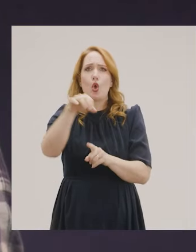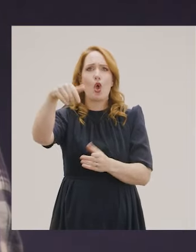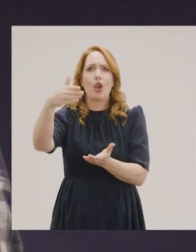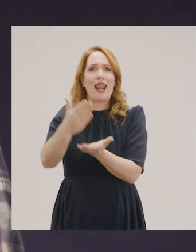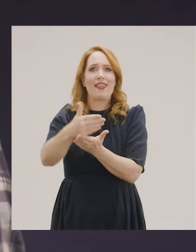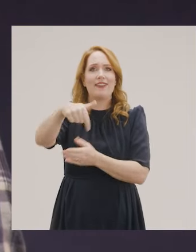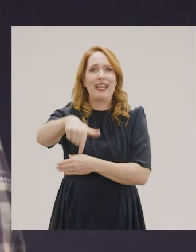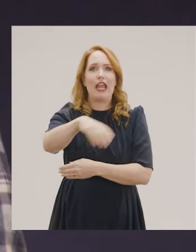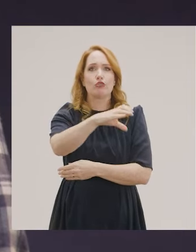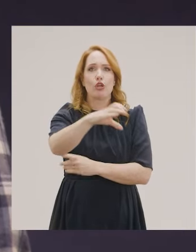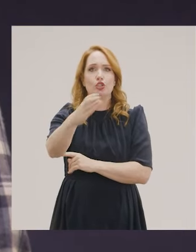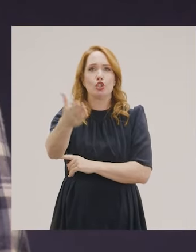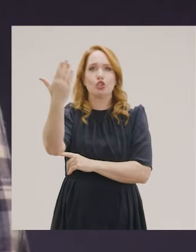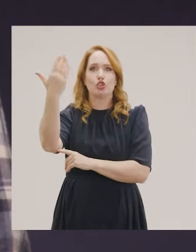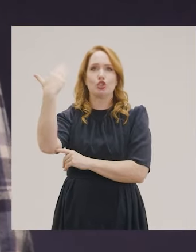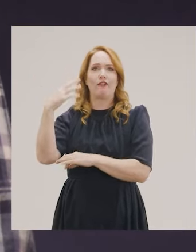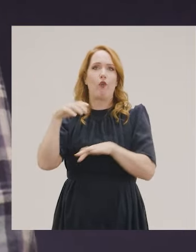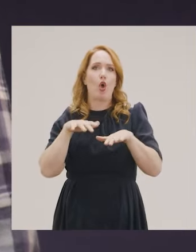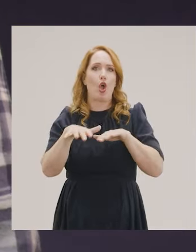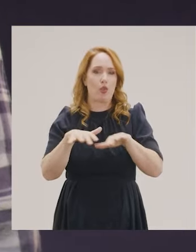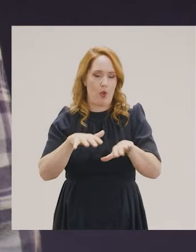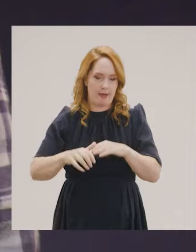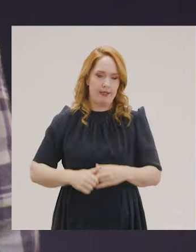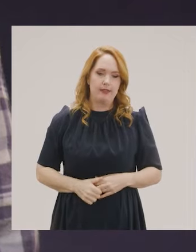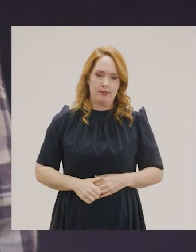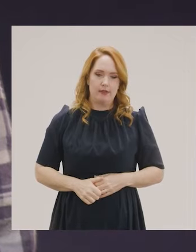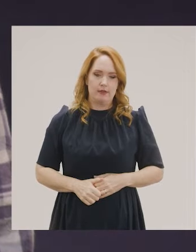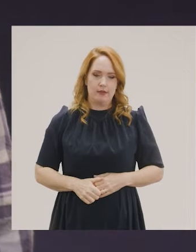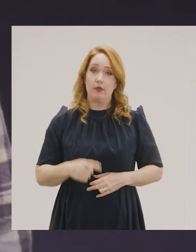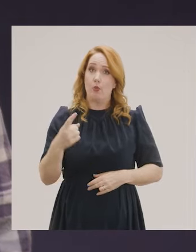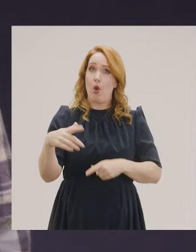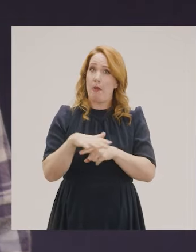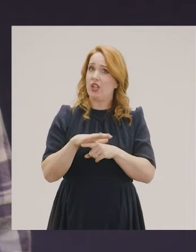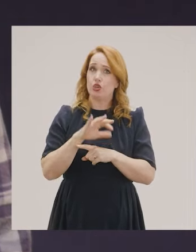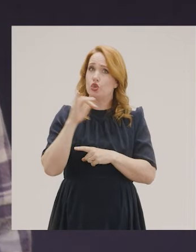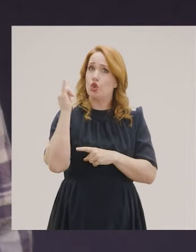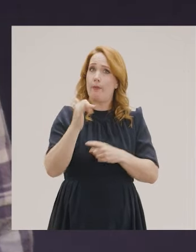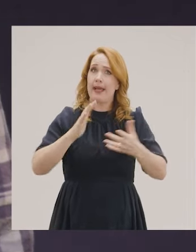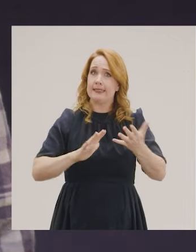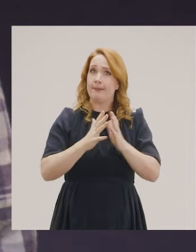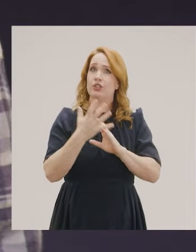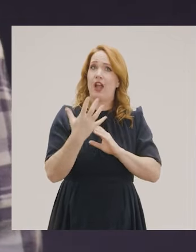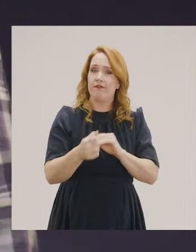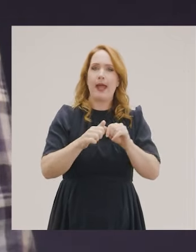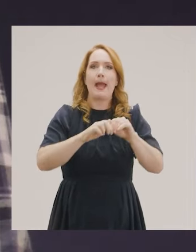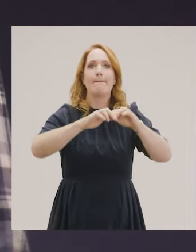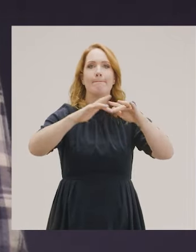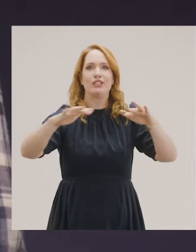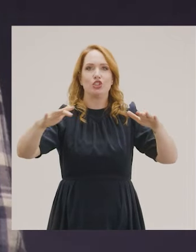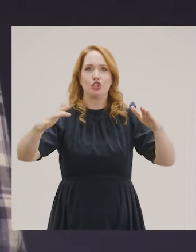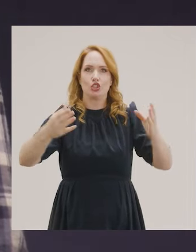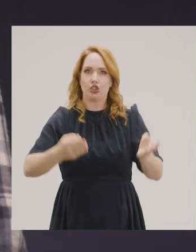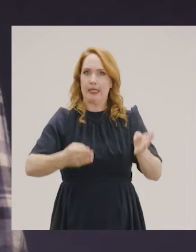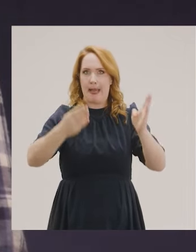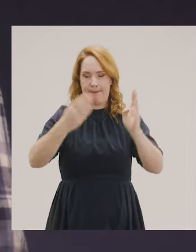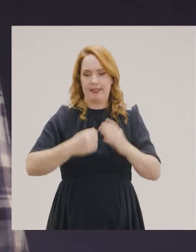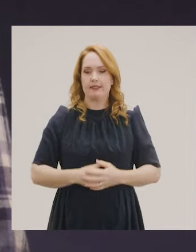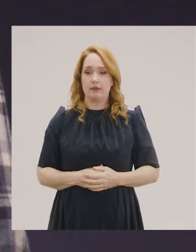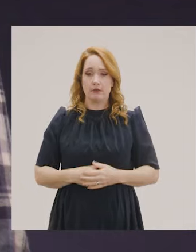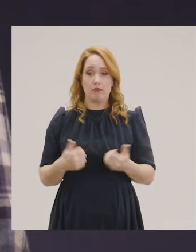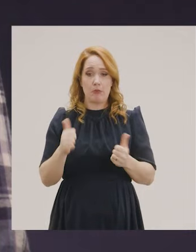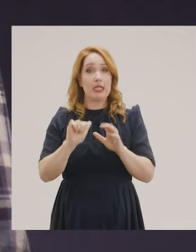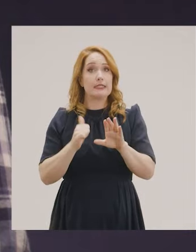but what happened was at our beach campus, it was one place that wasn't too badly damaged. We set up a rescue centre